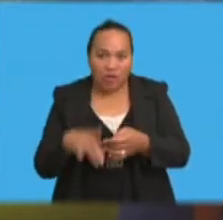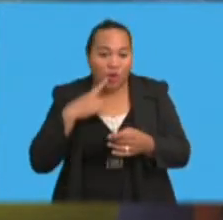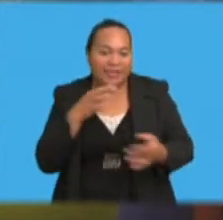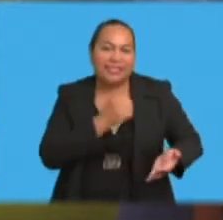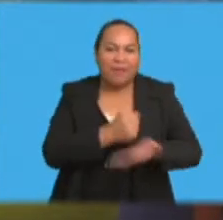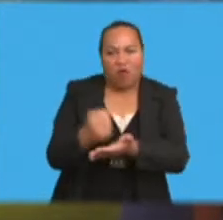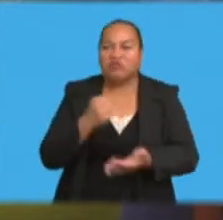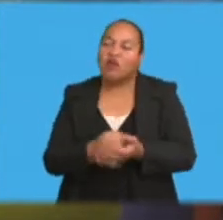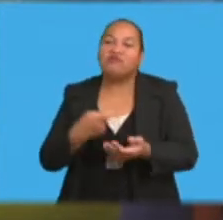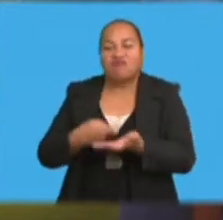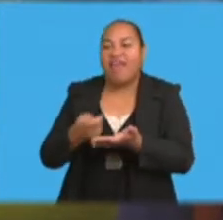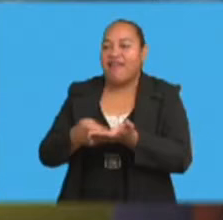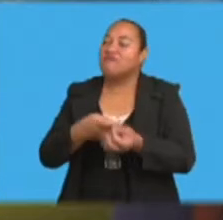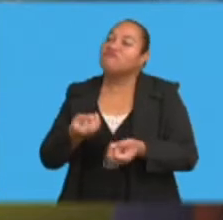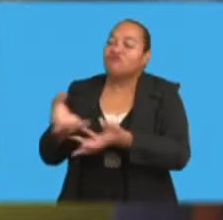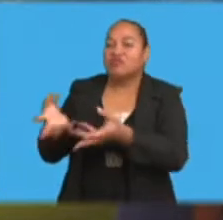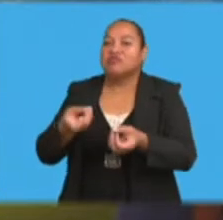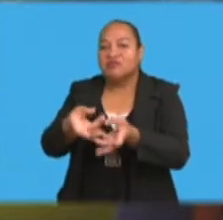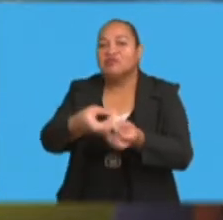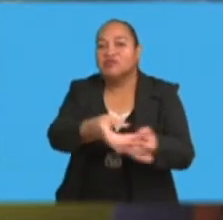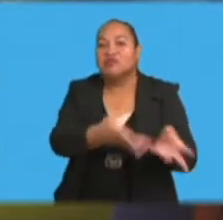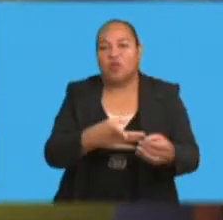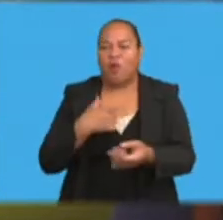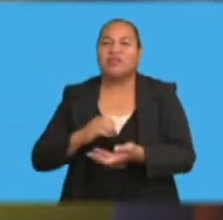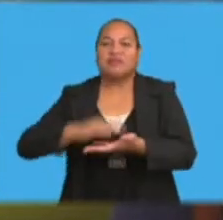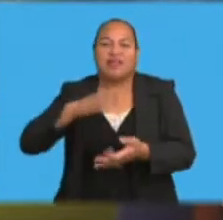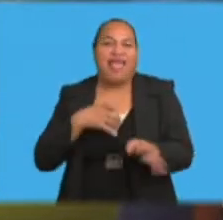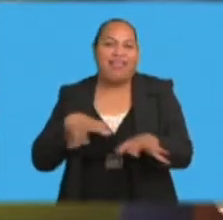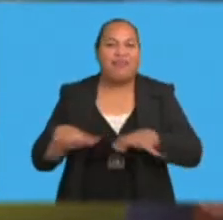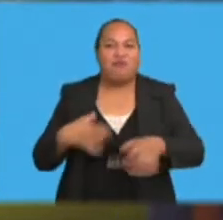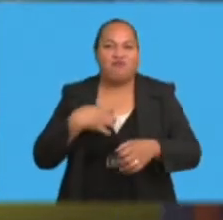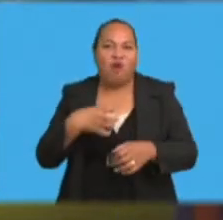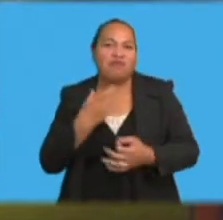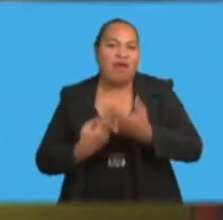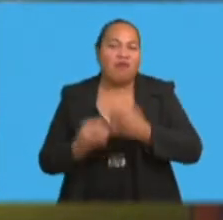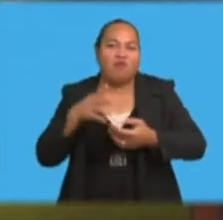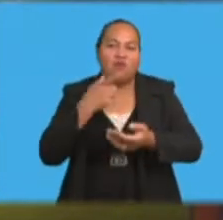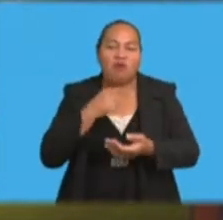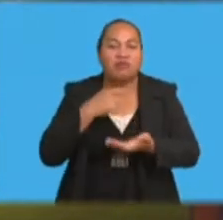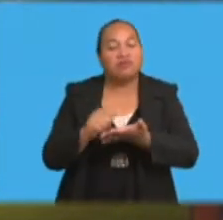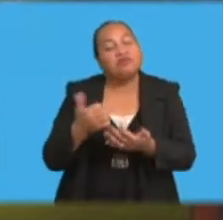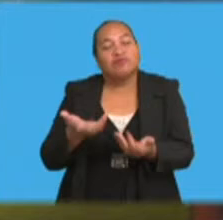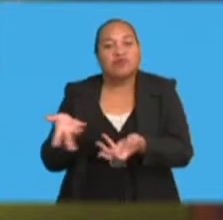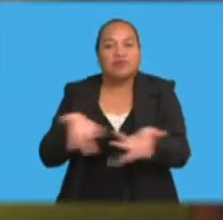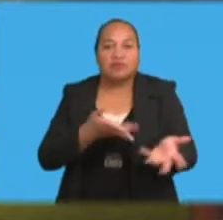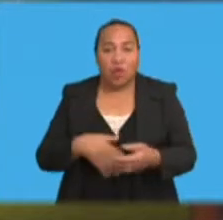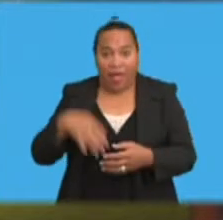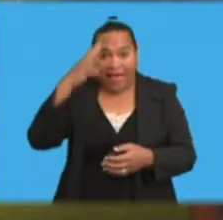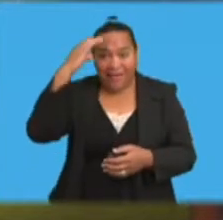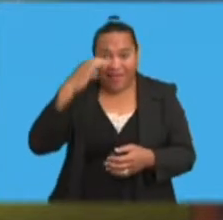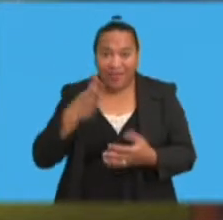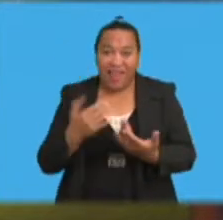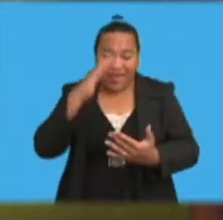supported lending and increased economic activity. Notwithstanding the unprecedented period of economic growth the country is experiencing,